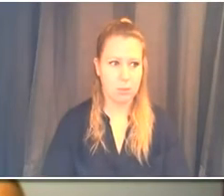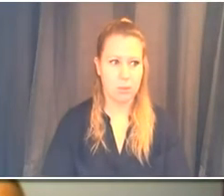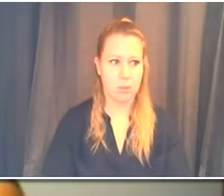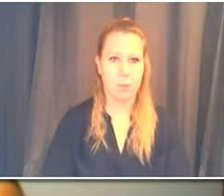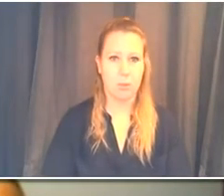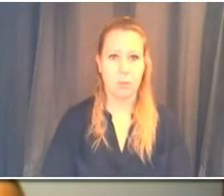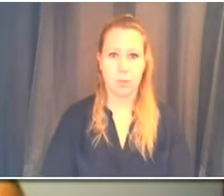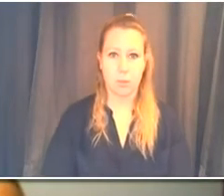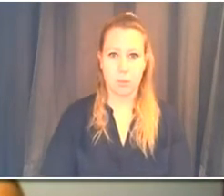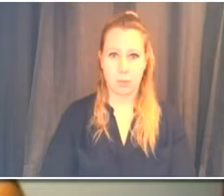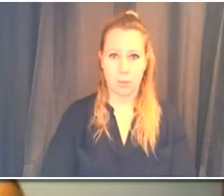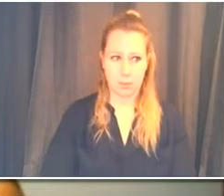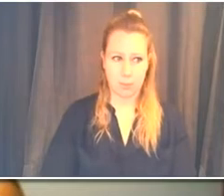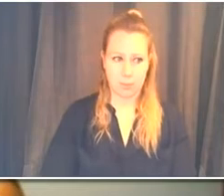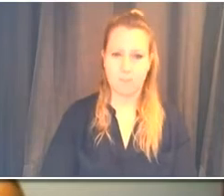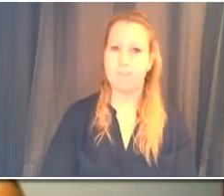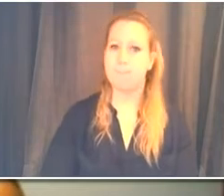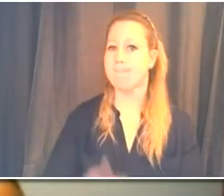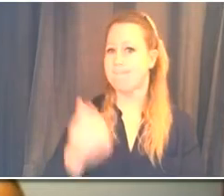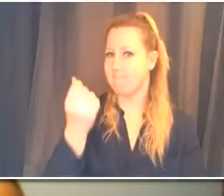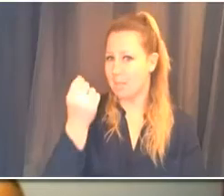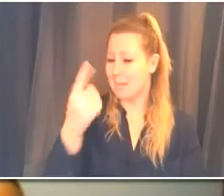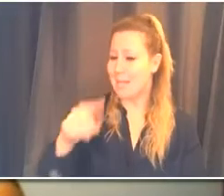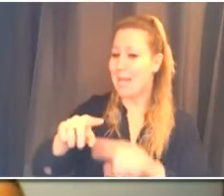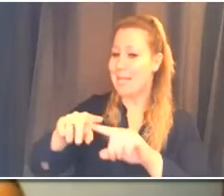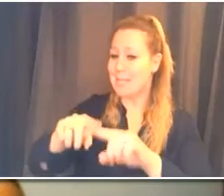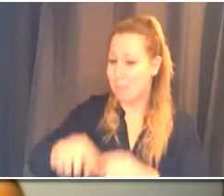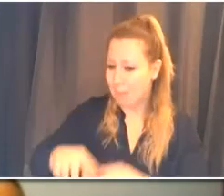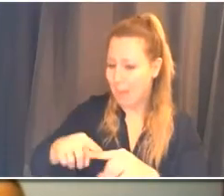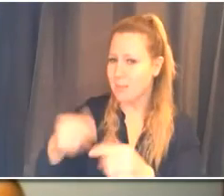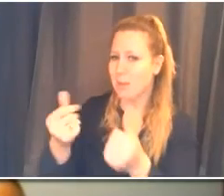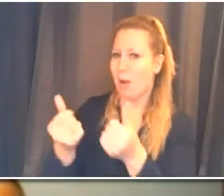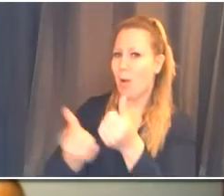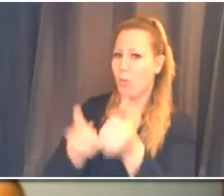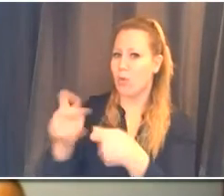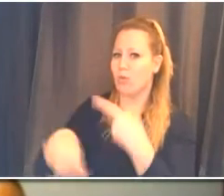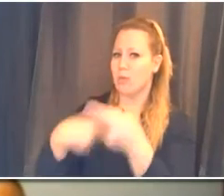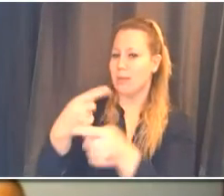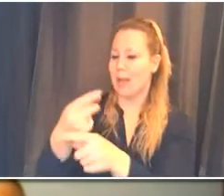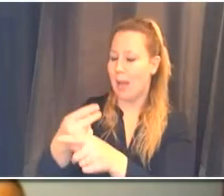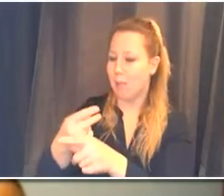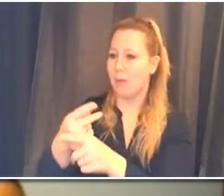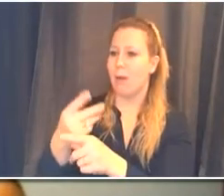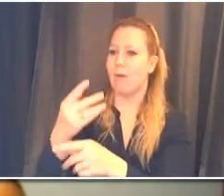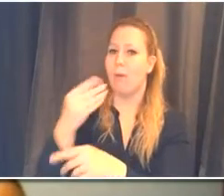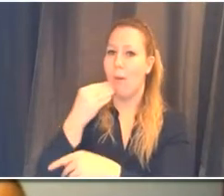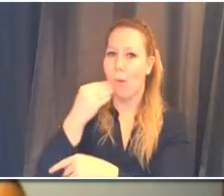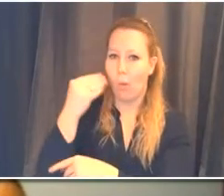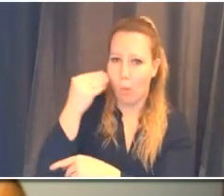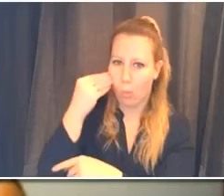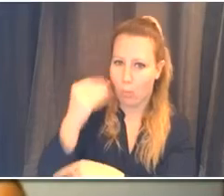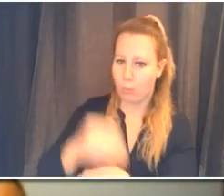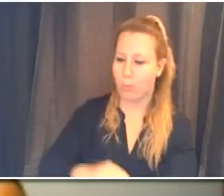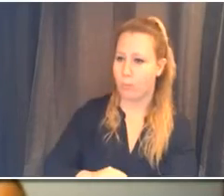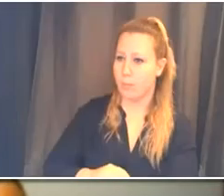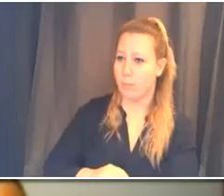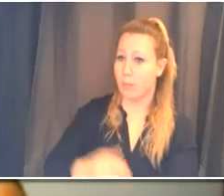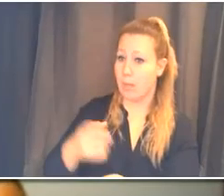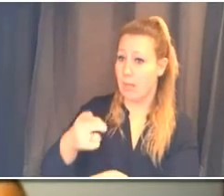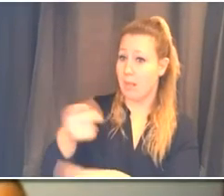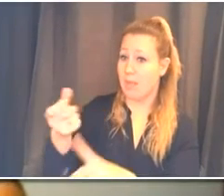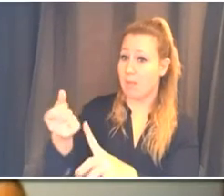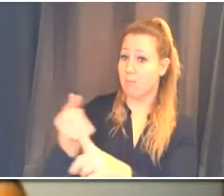are you know six weeks into this pandemic people are going out they are going to the grocery stores the